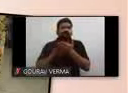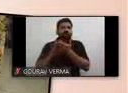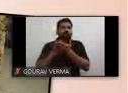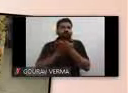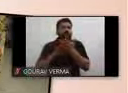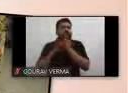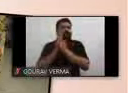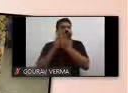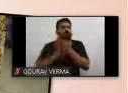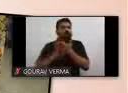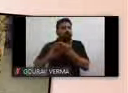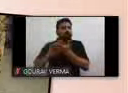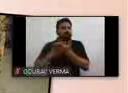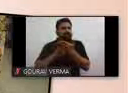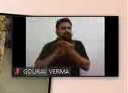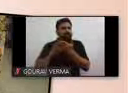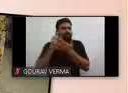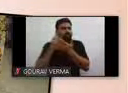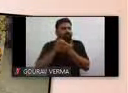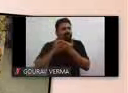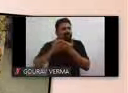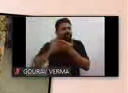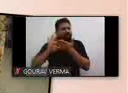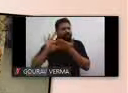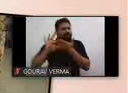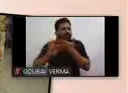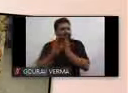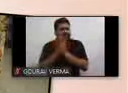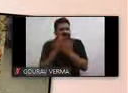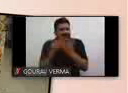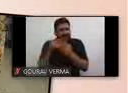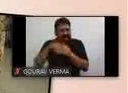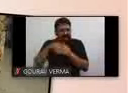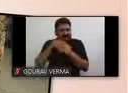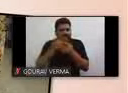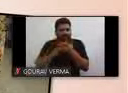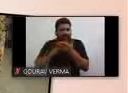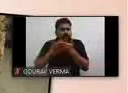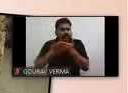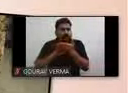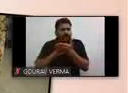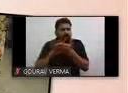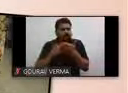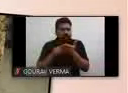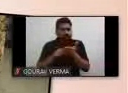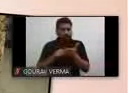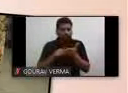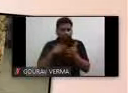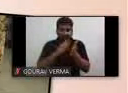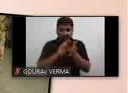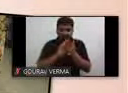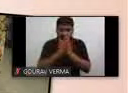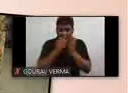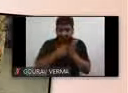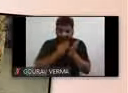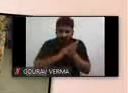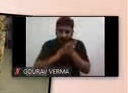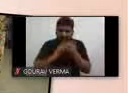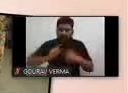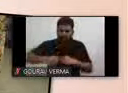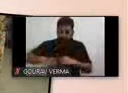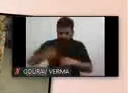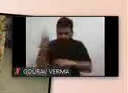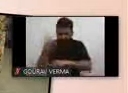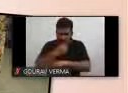at certain thing packed up in that little bag. So this book is about the daily routine.